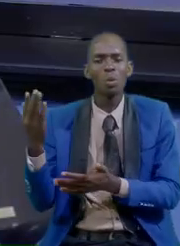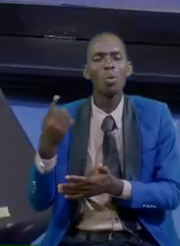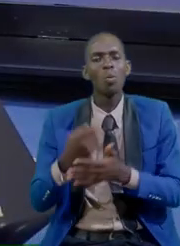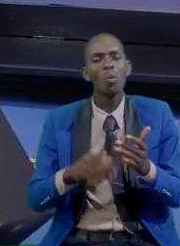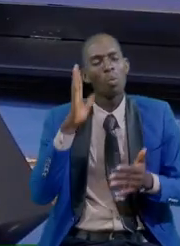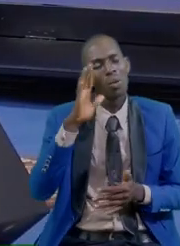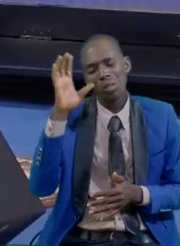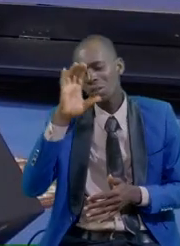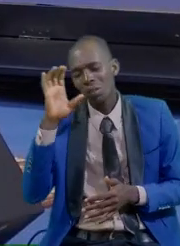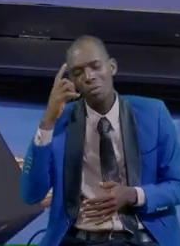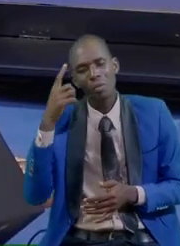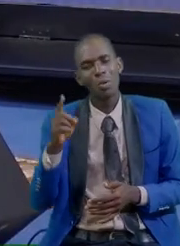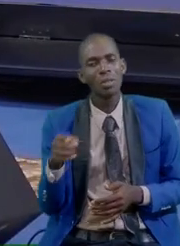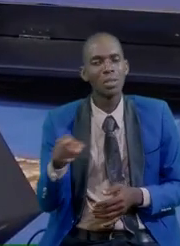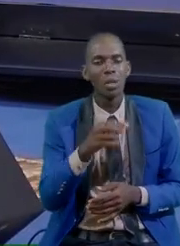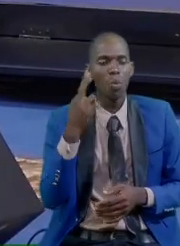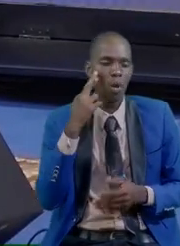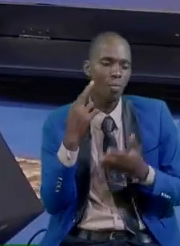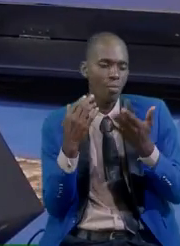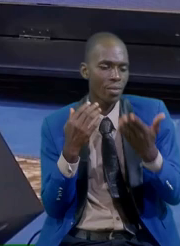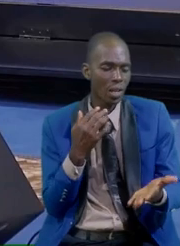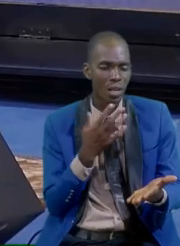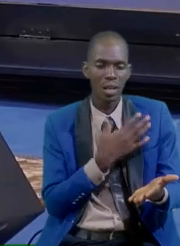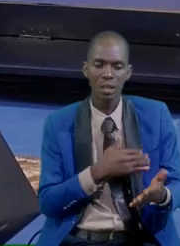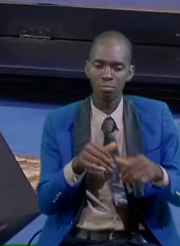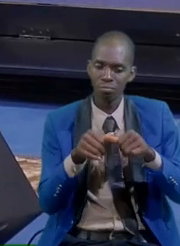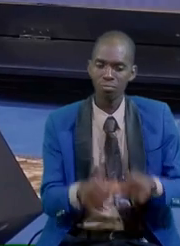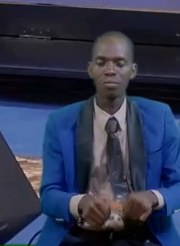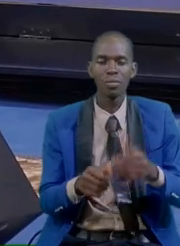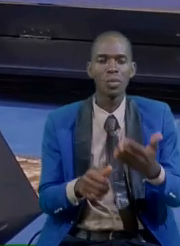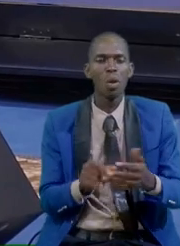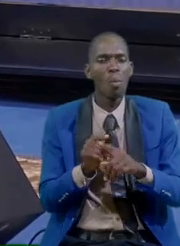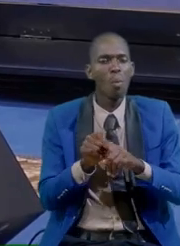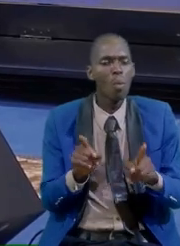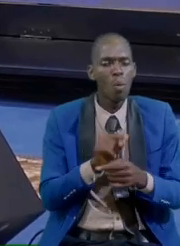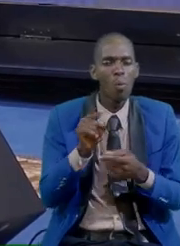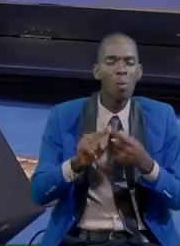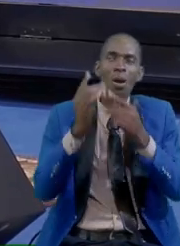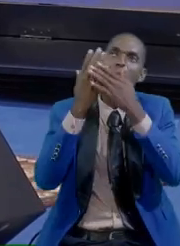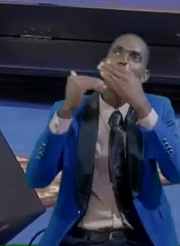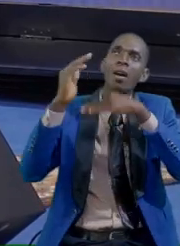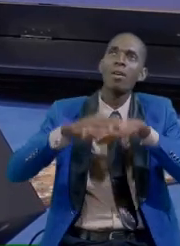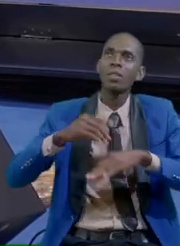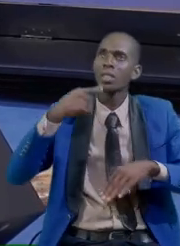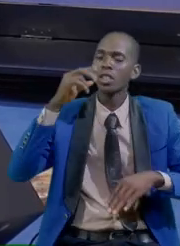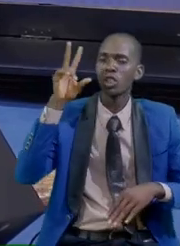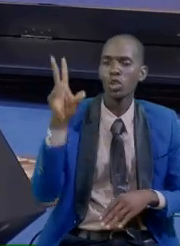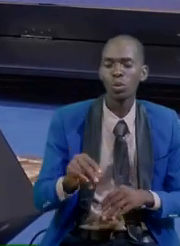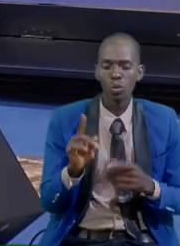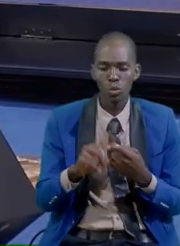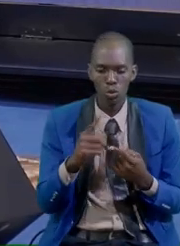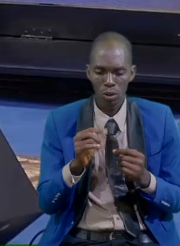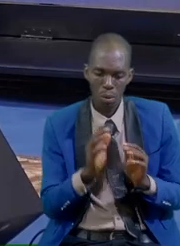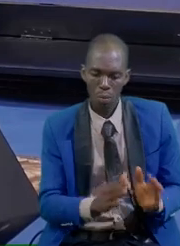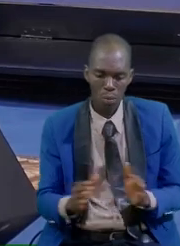were there. They were there. But when heaven says no to the plan of the devil,